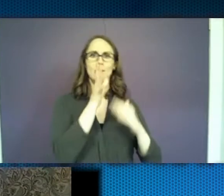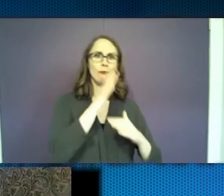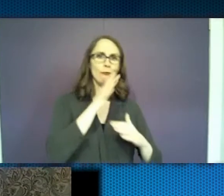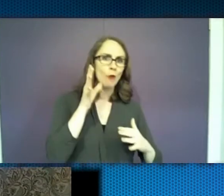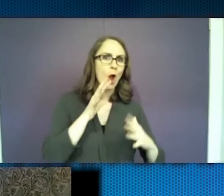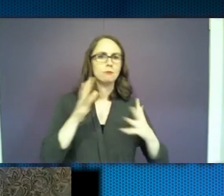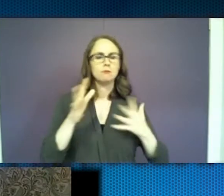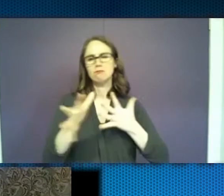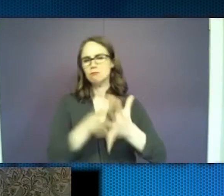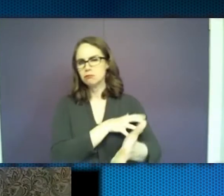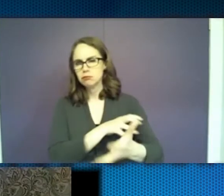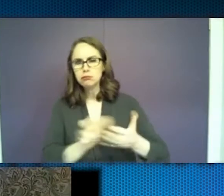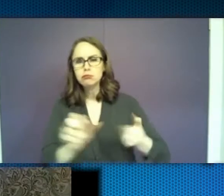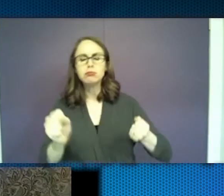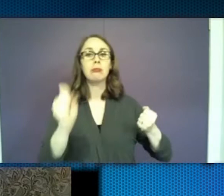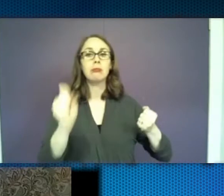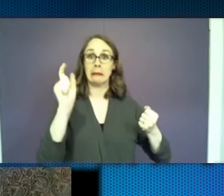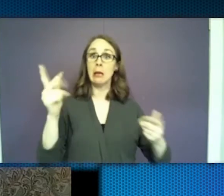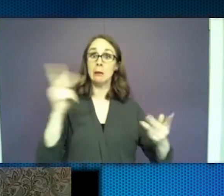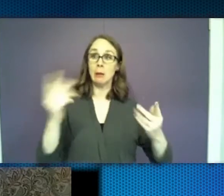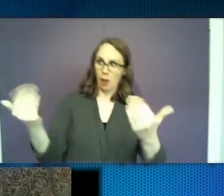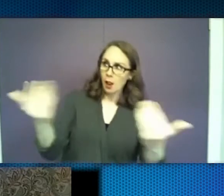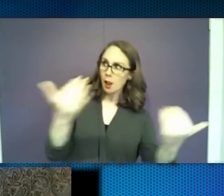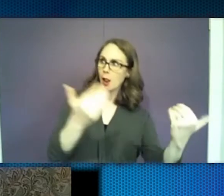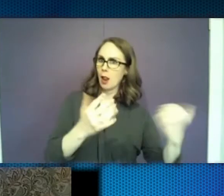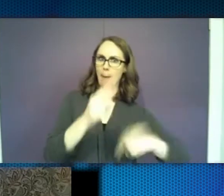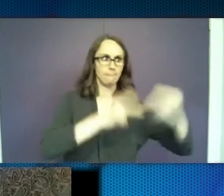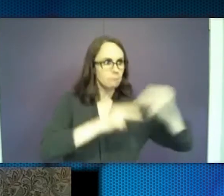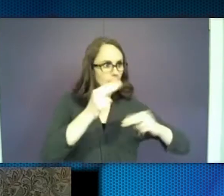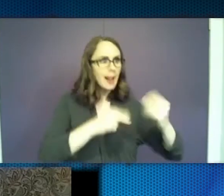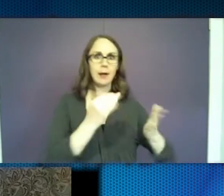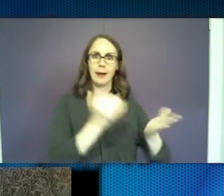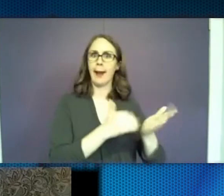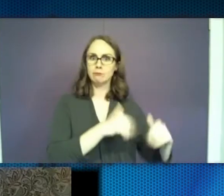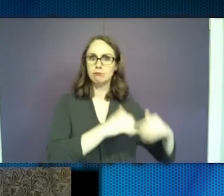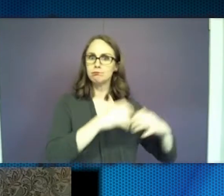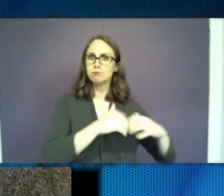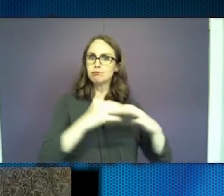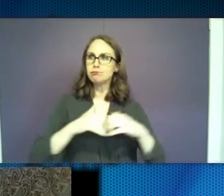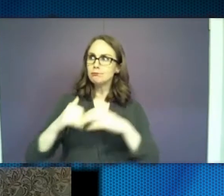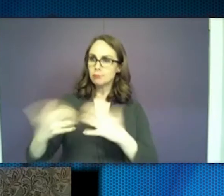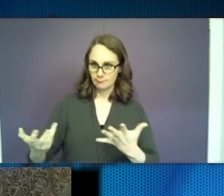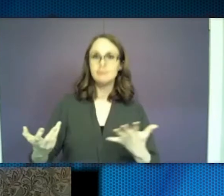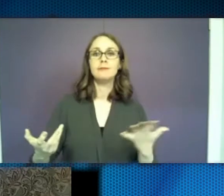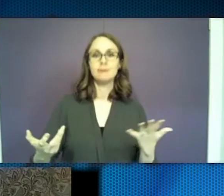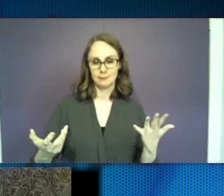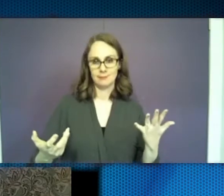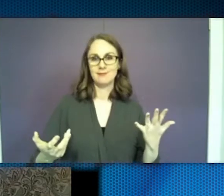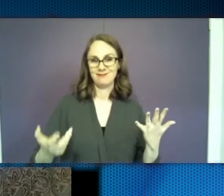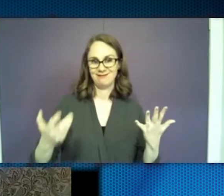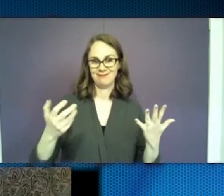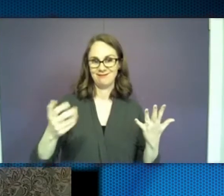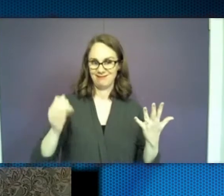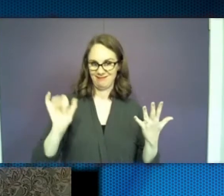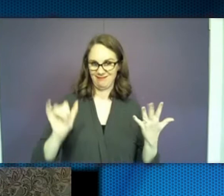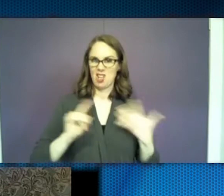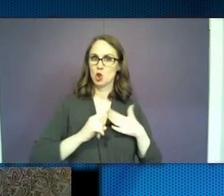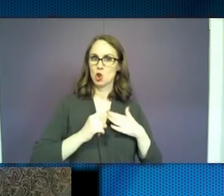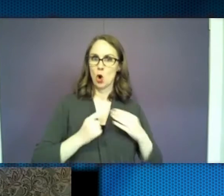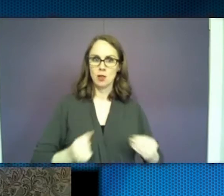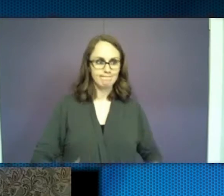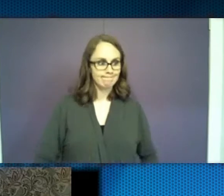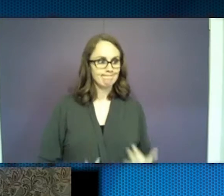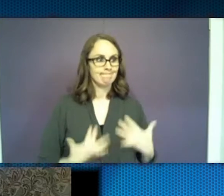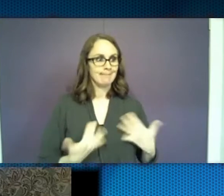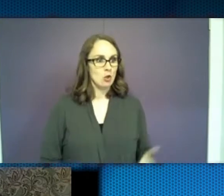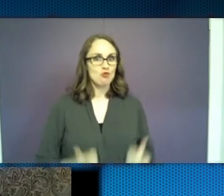were devastated, so they needed people to rebuild all that. So that's when it started sort of thriving. But then